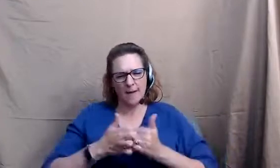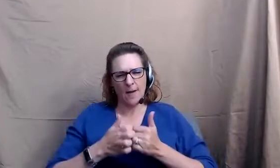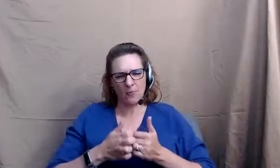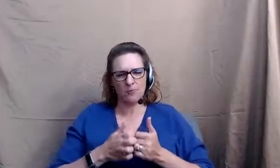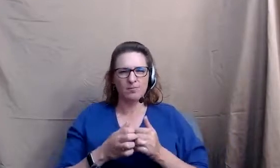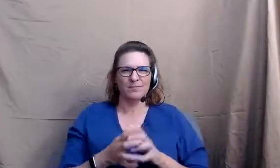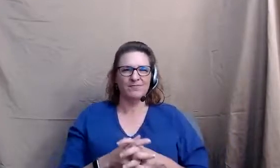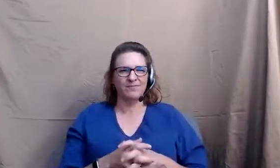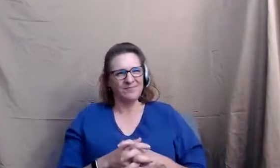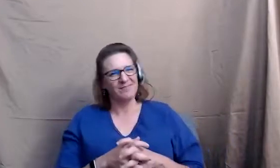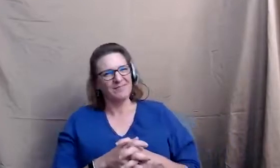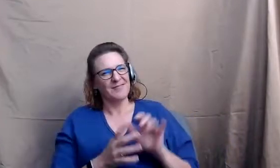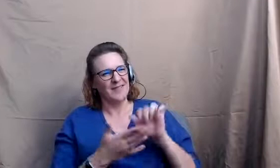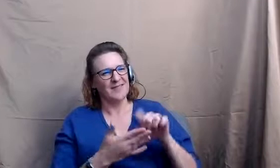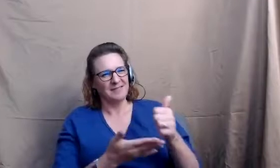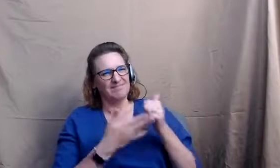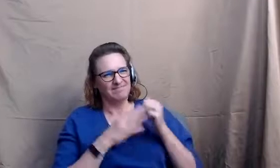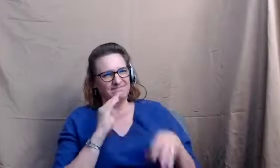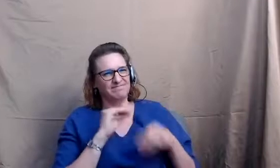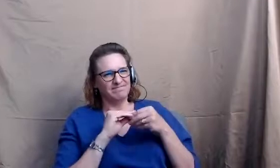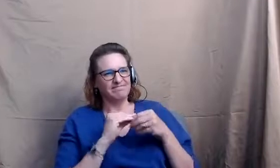Thanks, that was a very helpful addition.